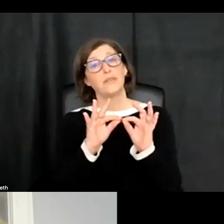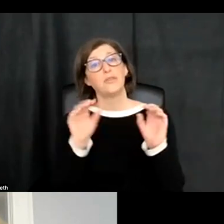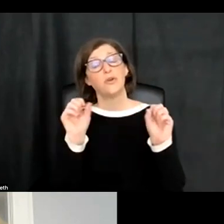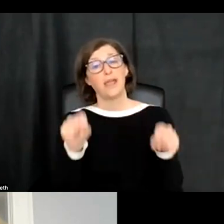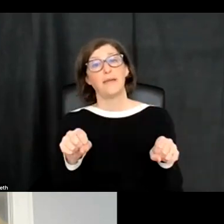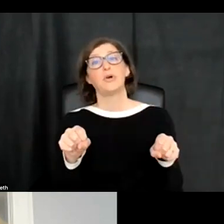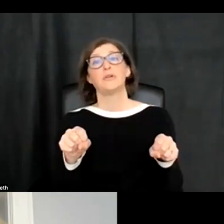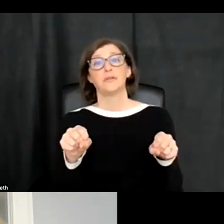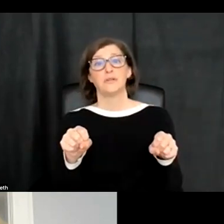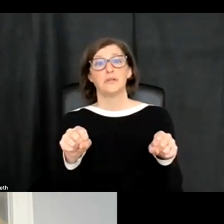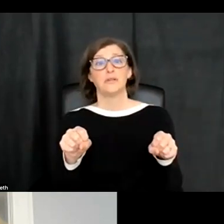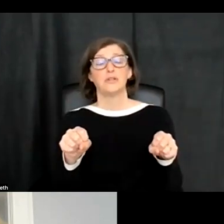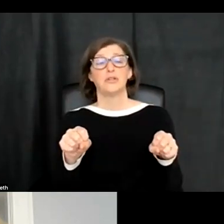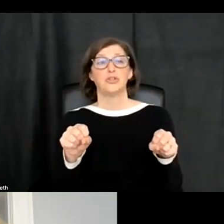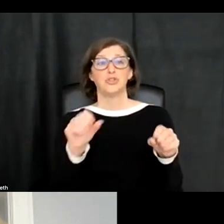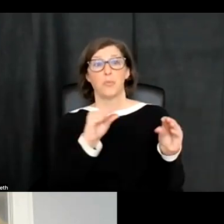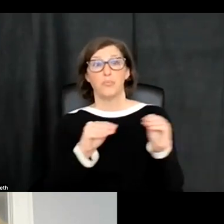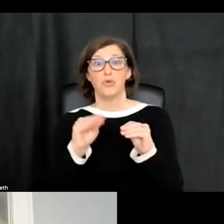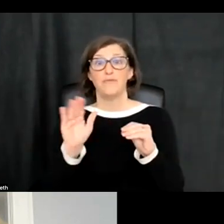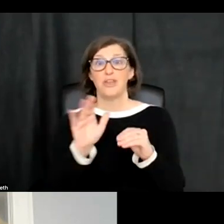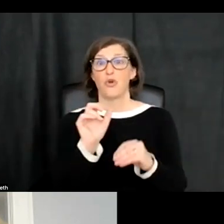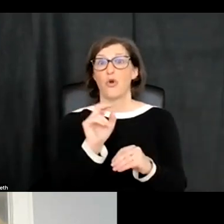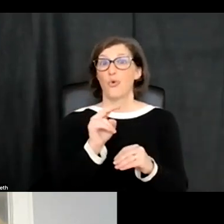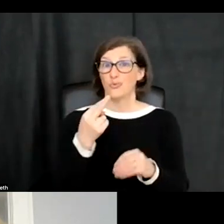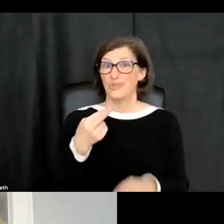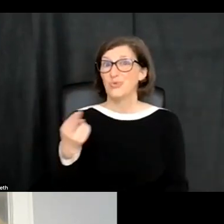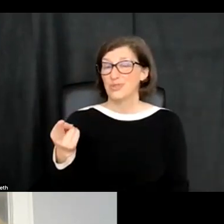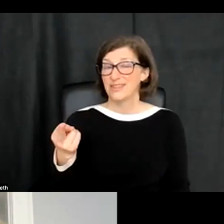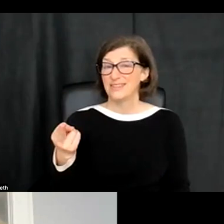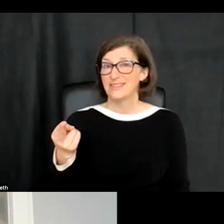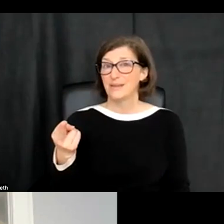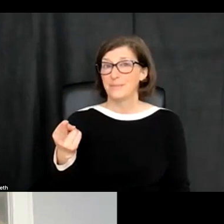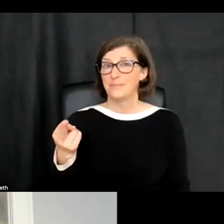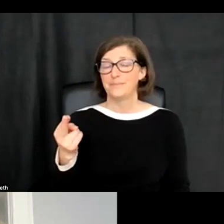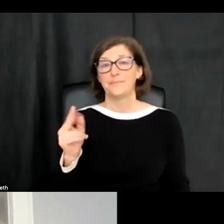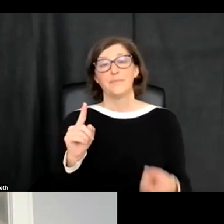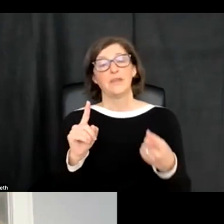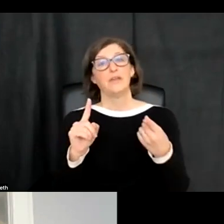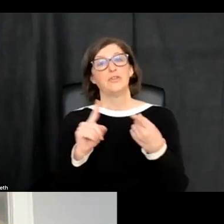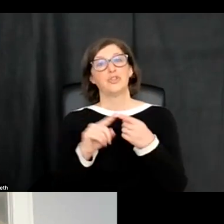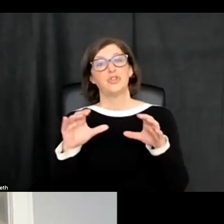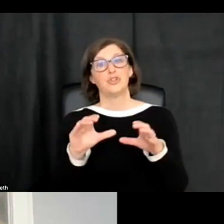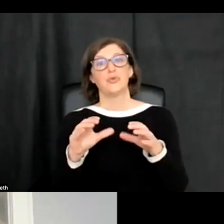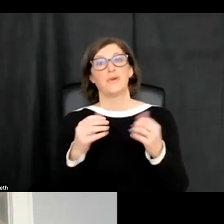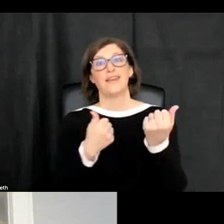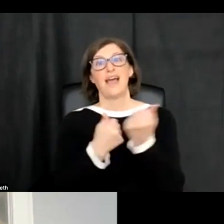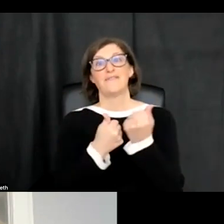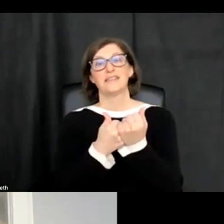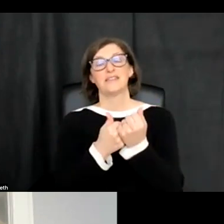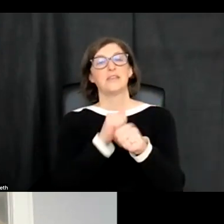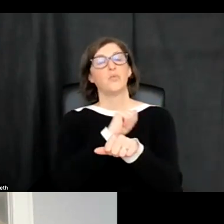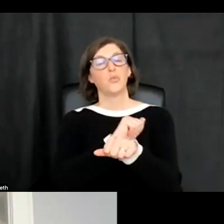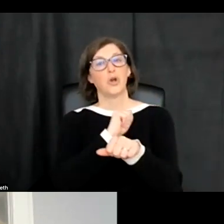to mobilize their own resources towards doing advocacy work. And so